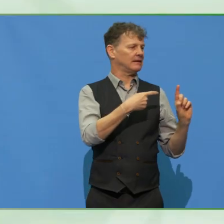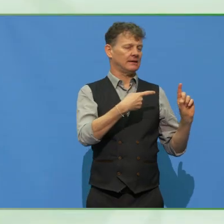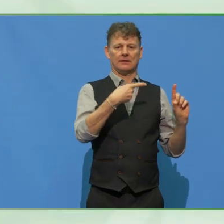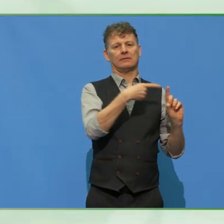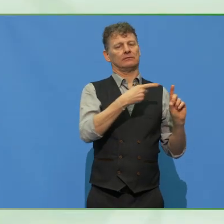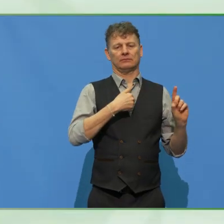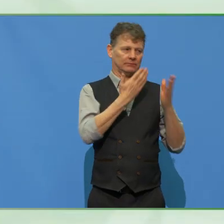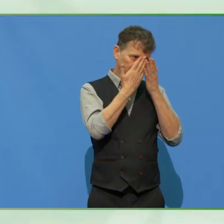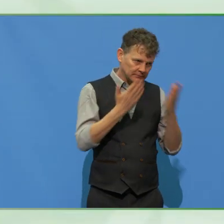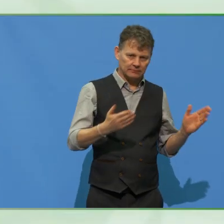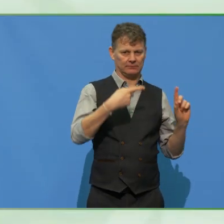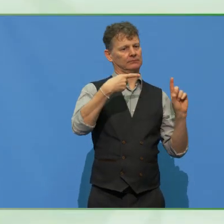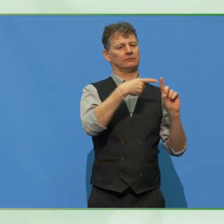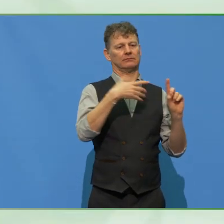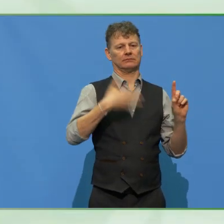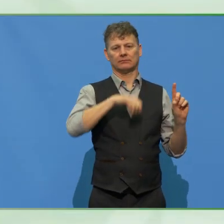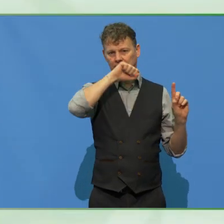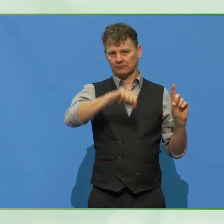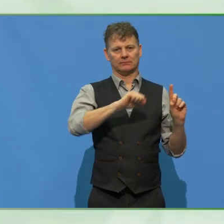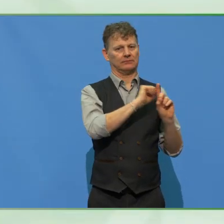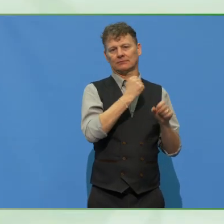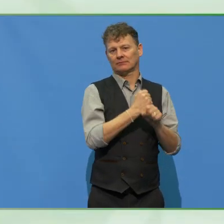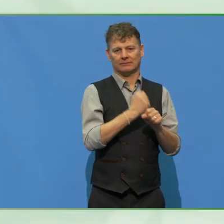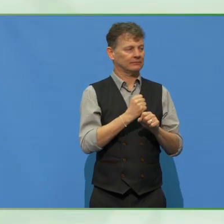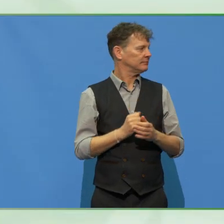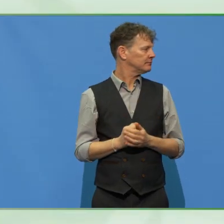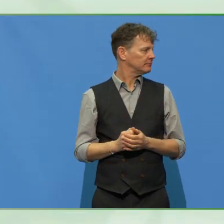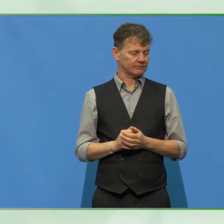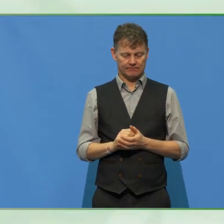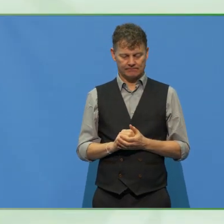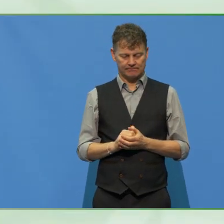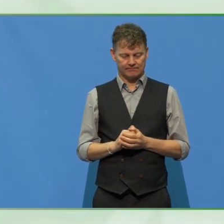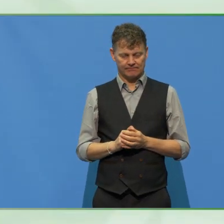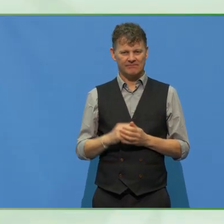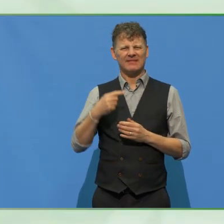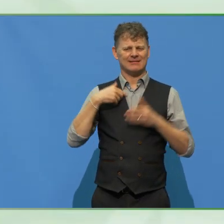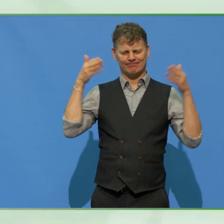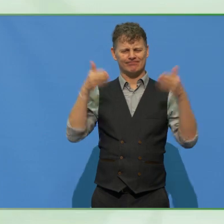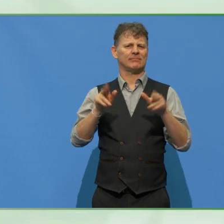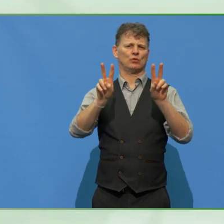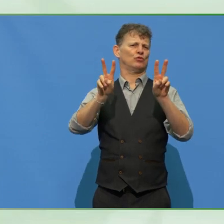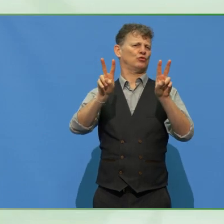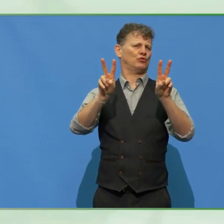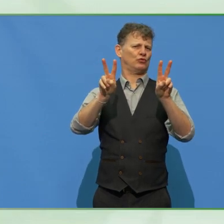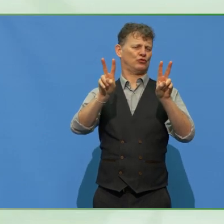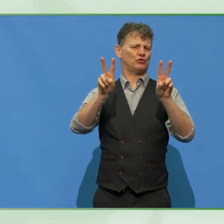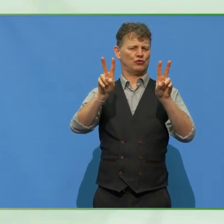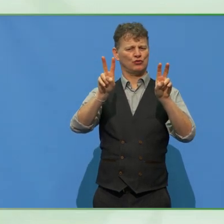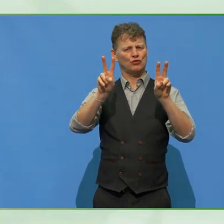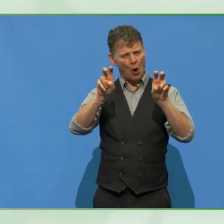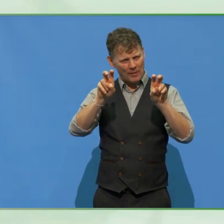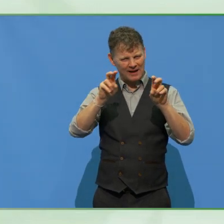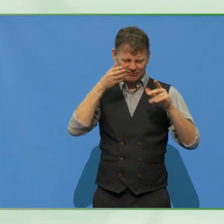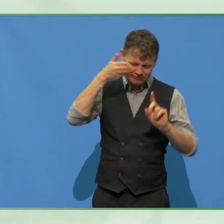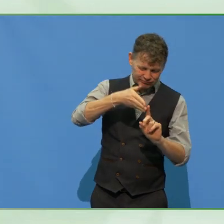deeply admire, respect, and love. And we're going to be talking about one specific topic and then going a bit broader. But before we go